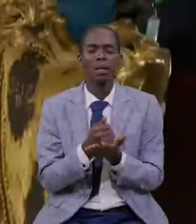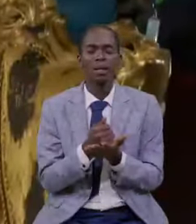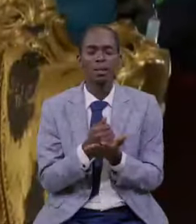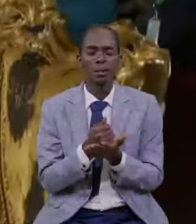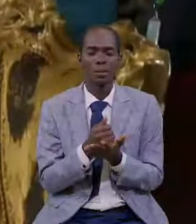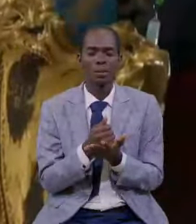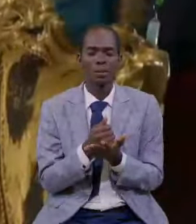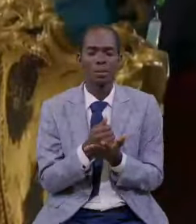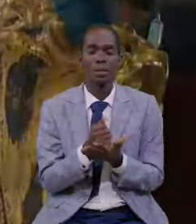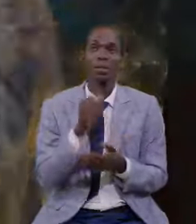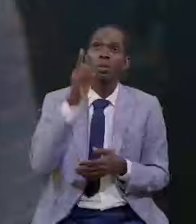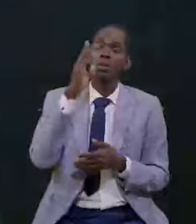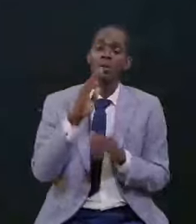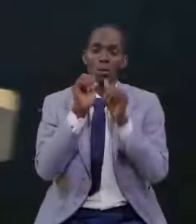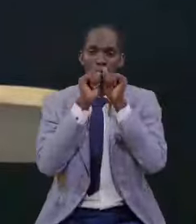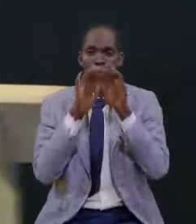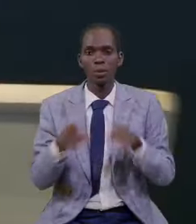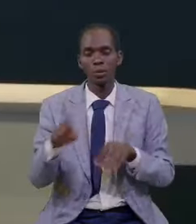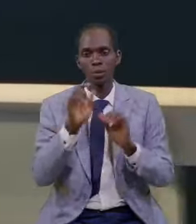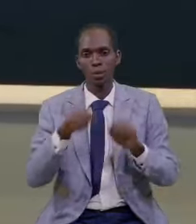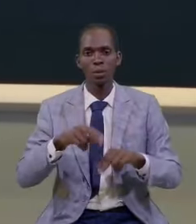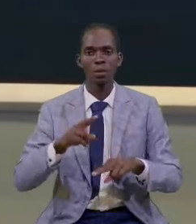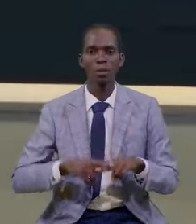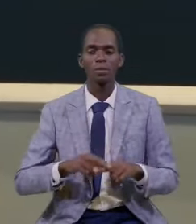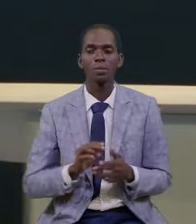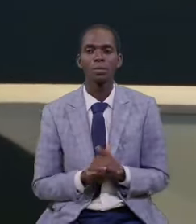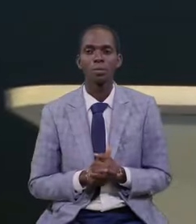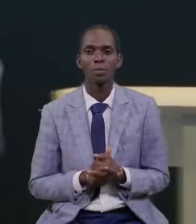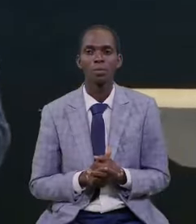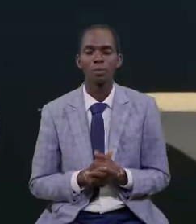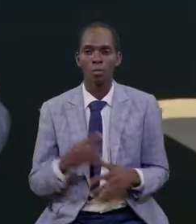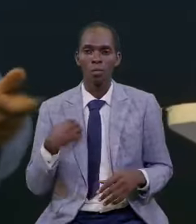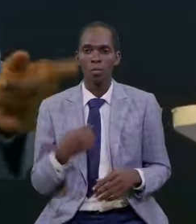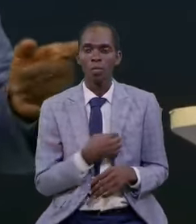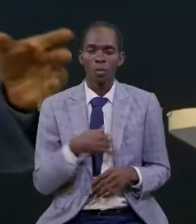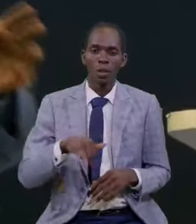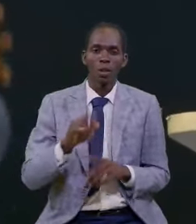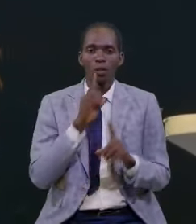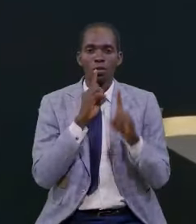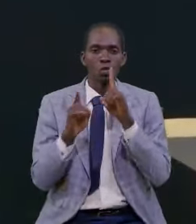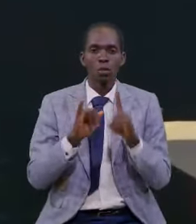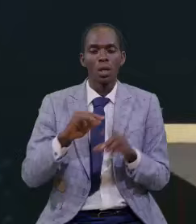God bless you. You can sit down. We're still talking about Jesus, the